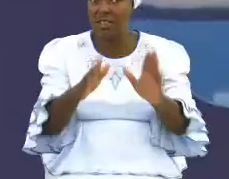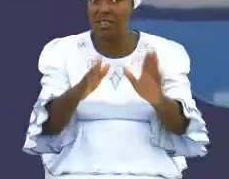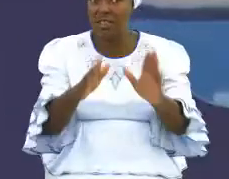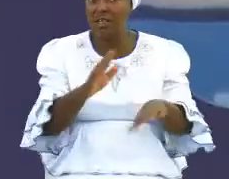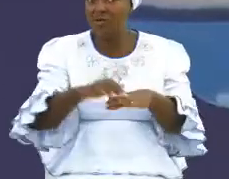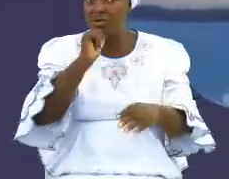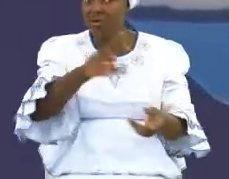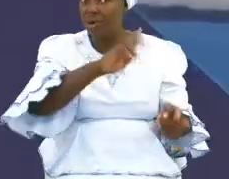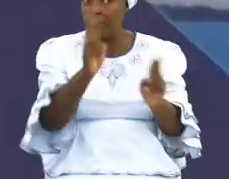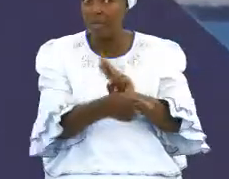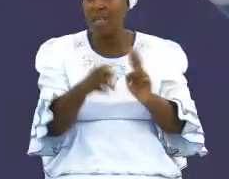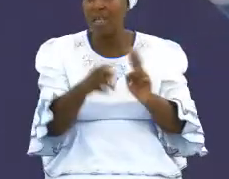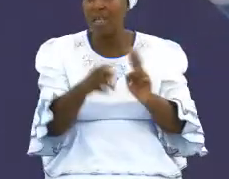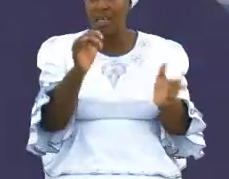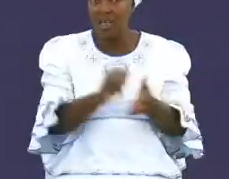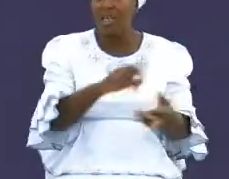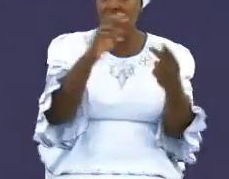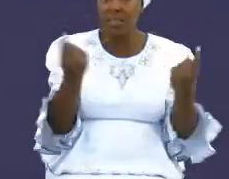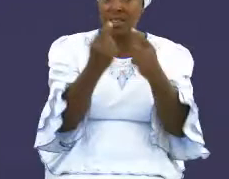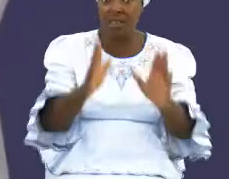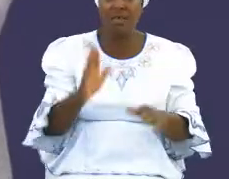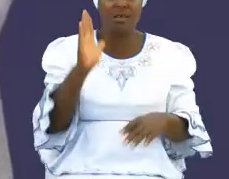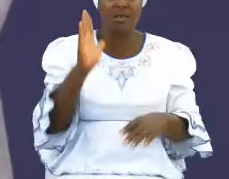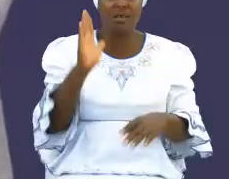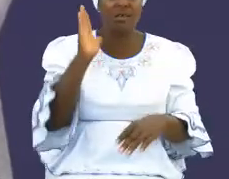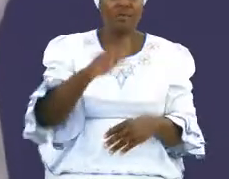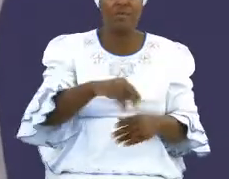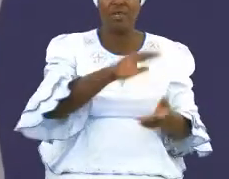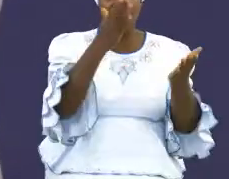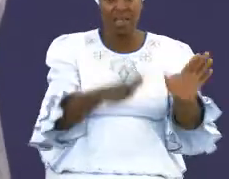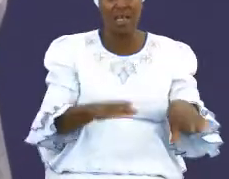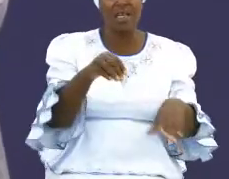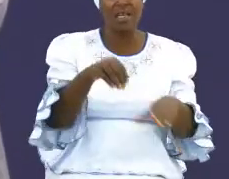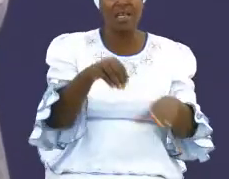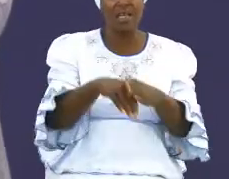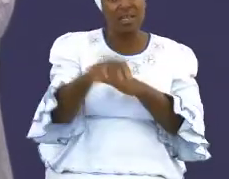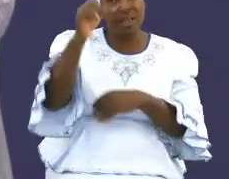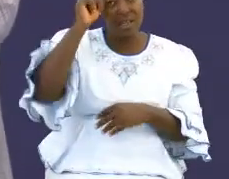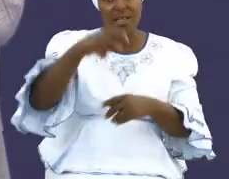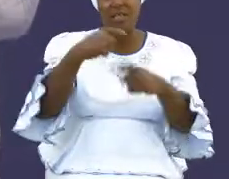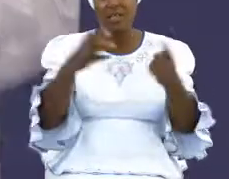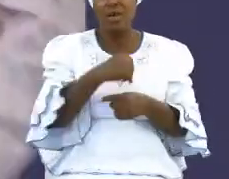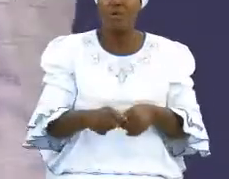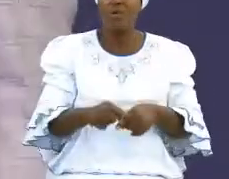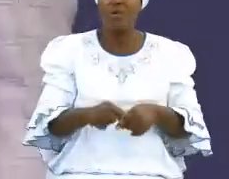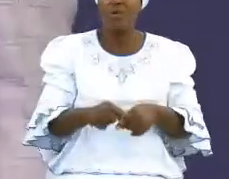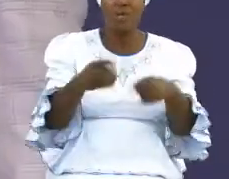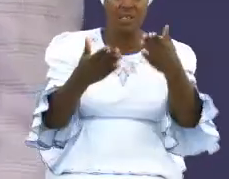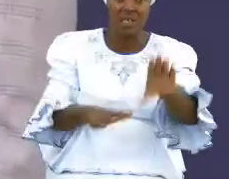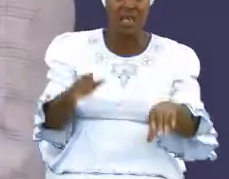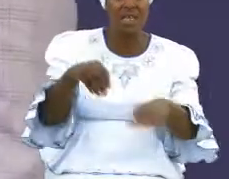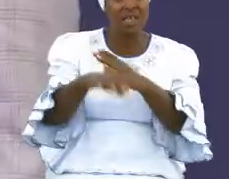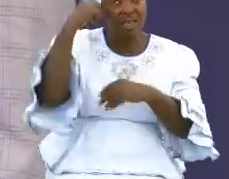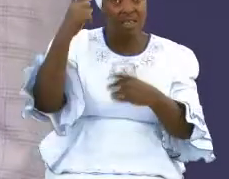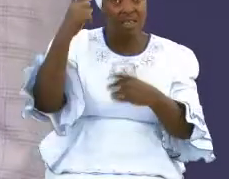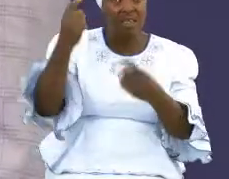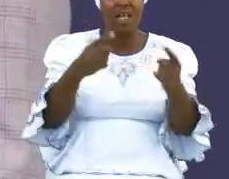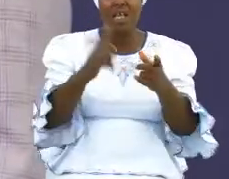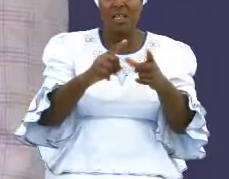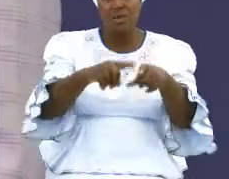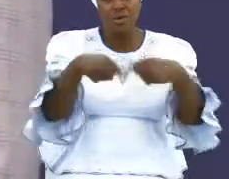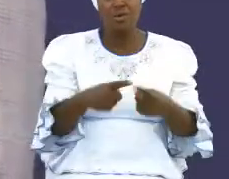repent, that sinner will die in his sin, will perish in his sin, and will go to